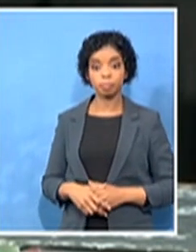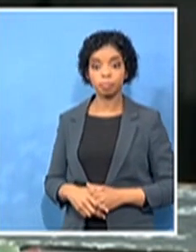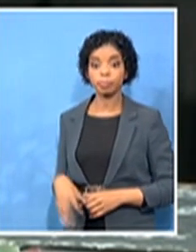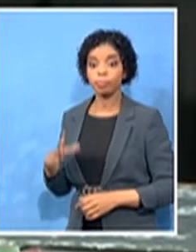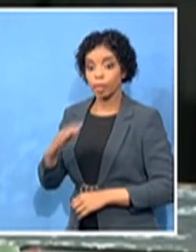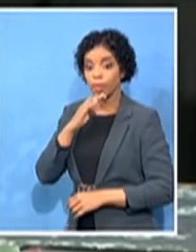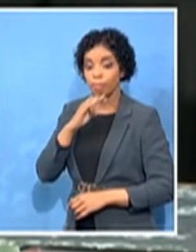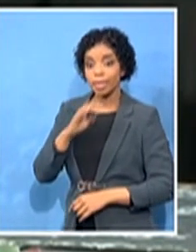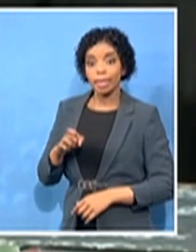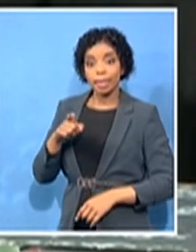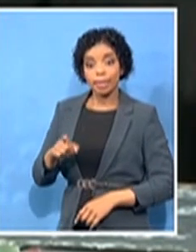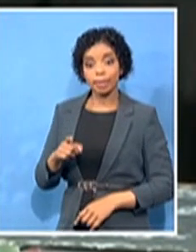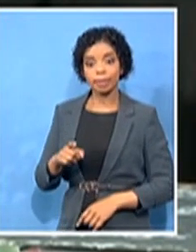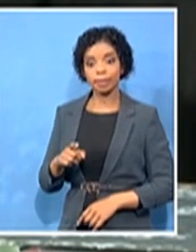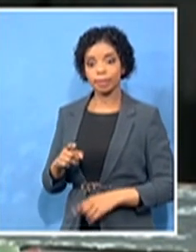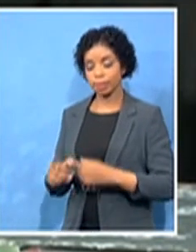that speech?